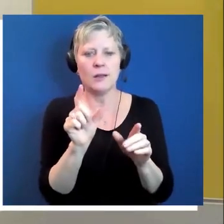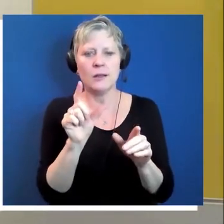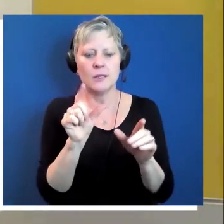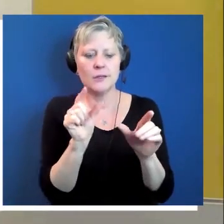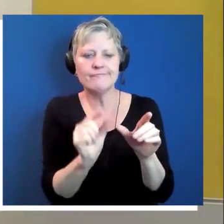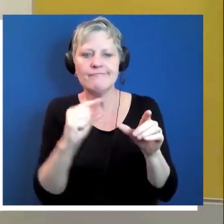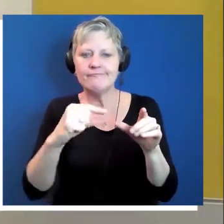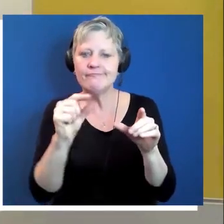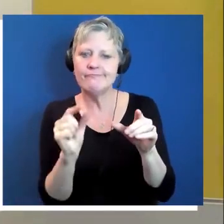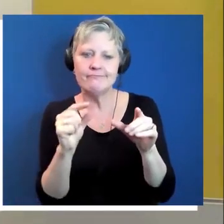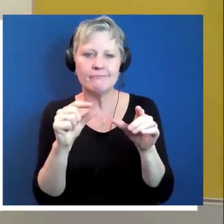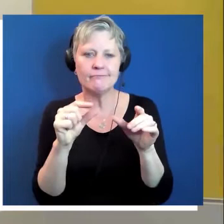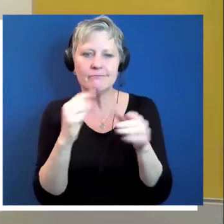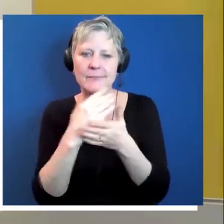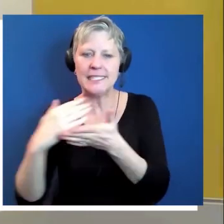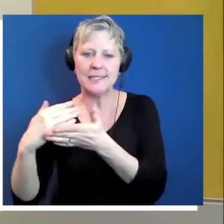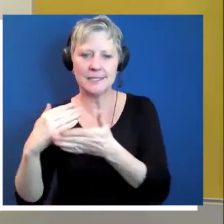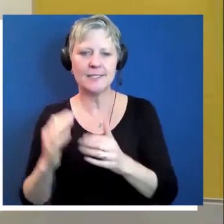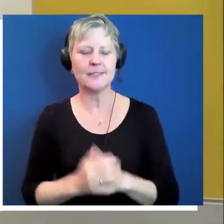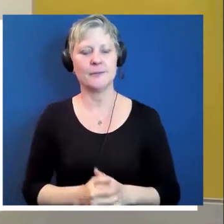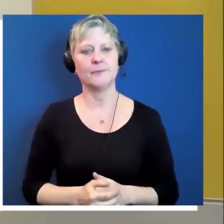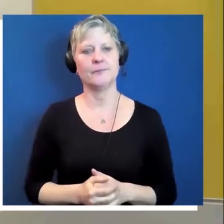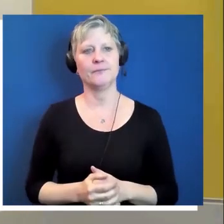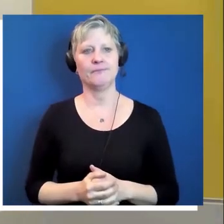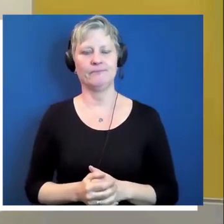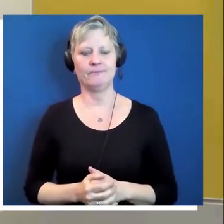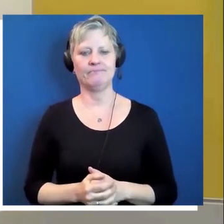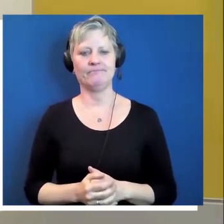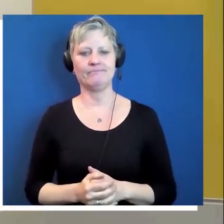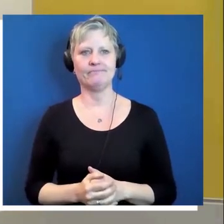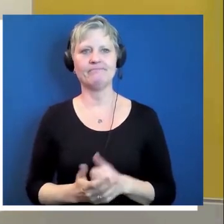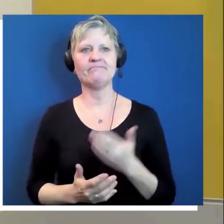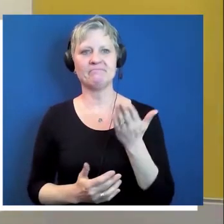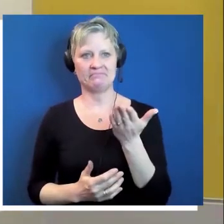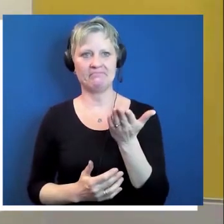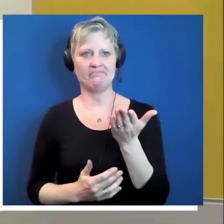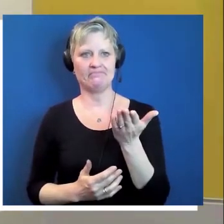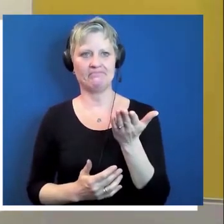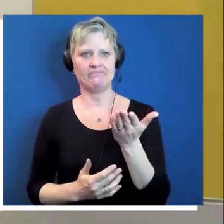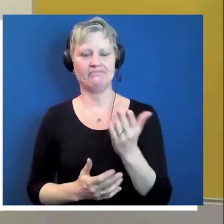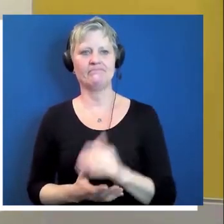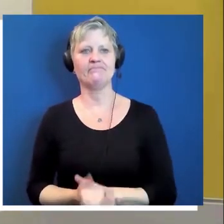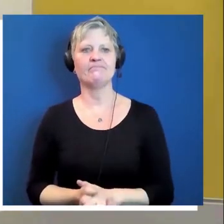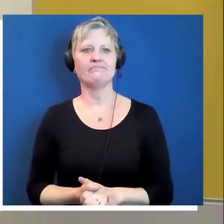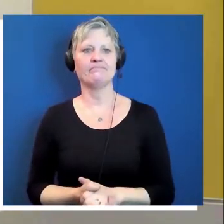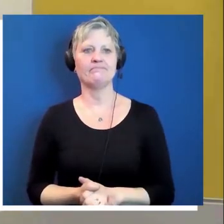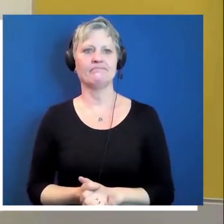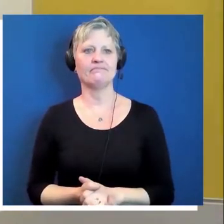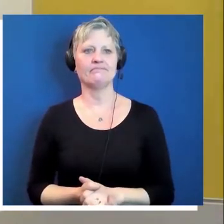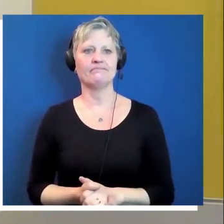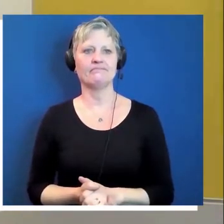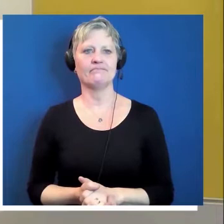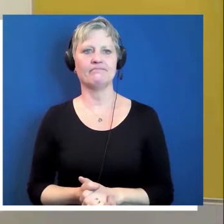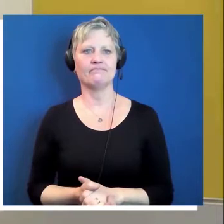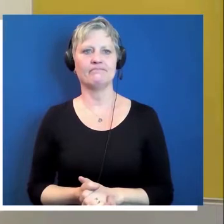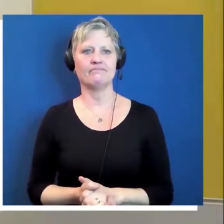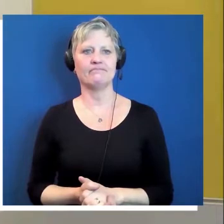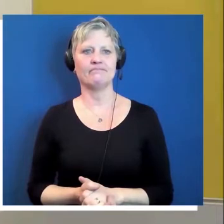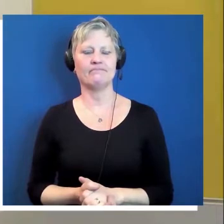vertically right down. Okay, same thing on this side. Just do a few slices down the middle, cut into